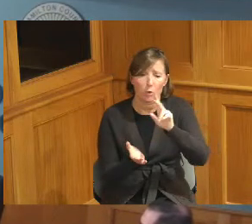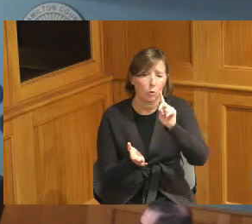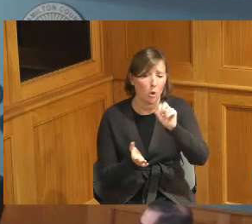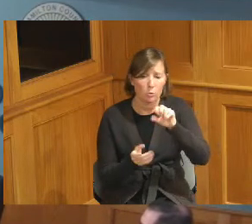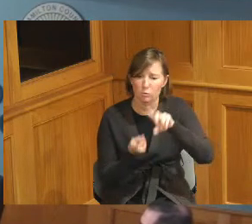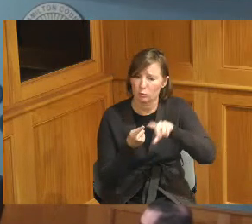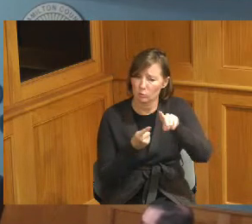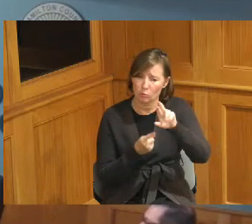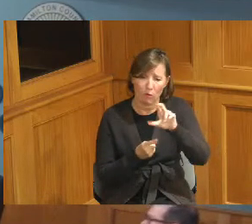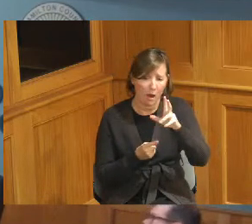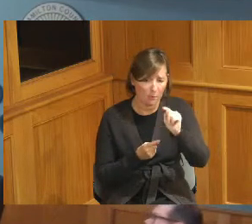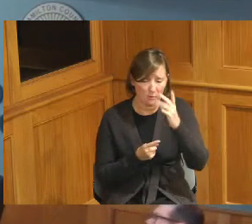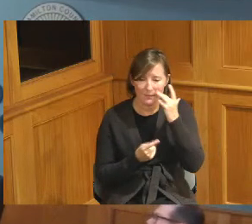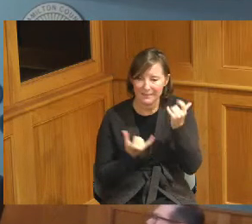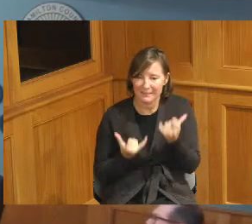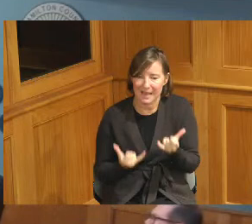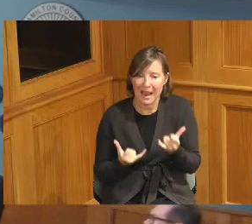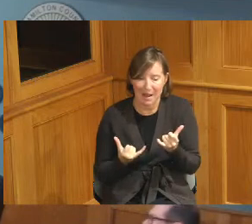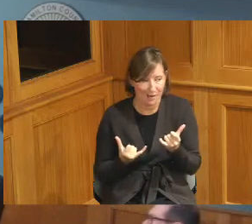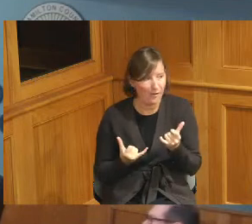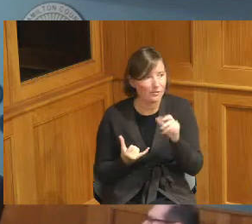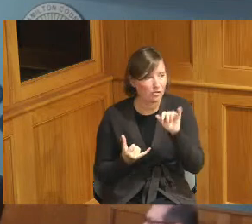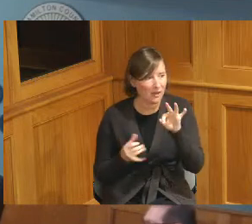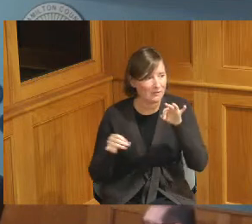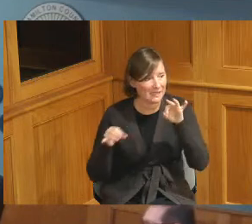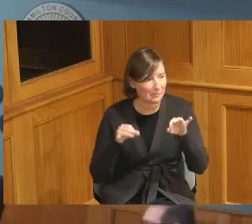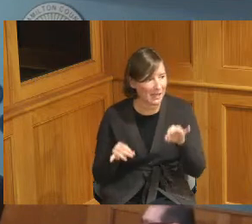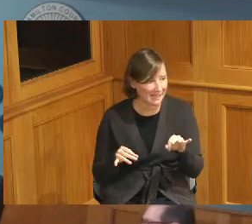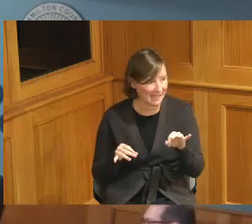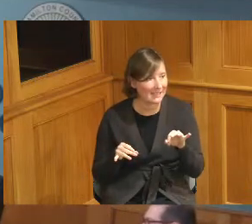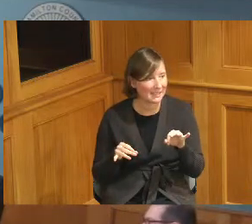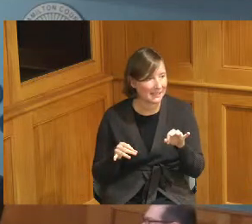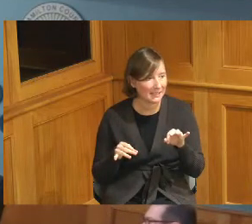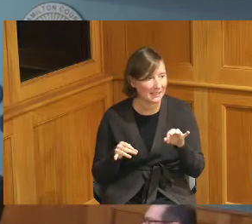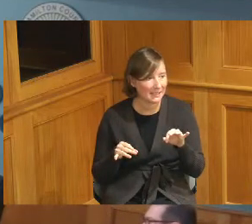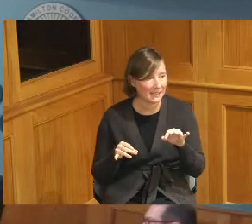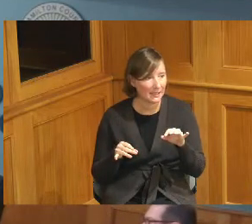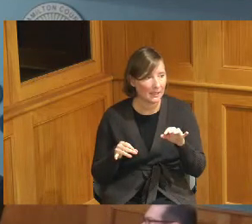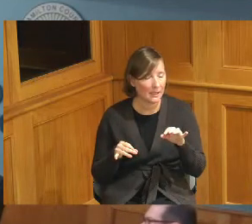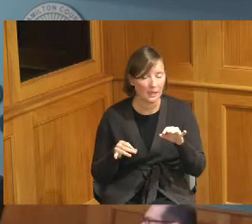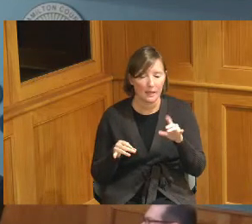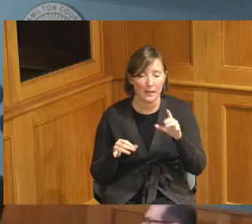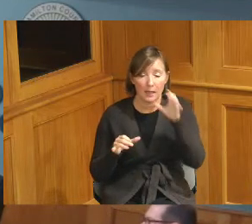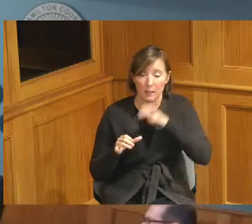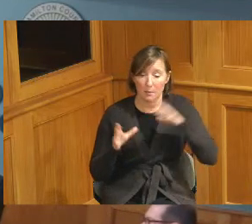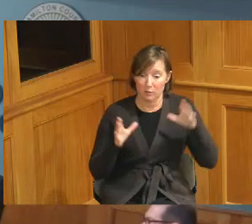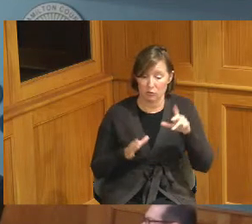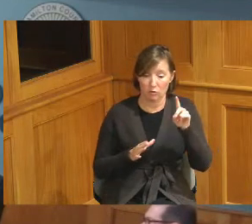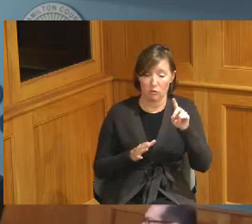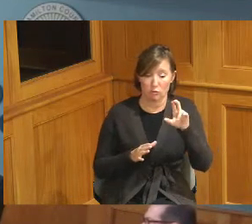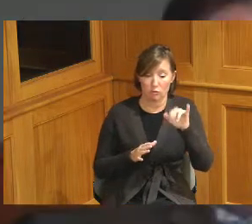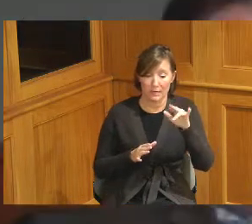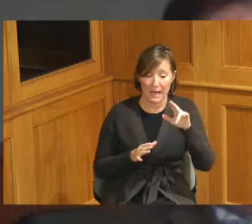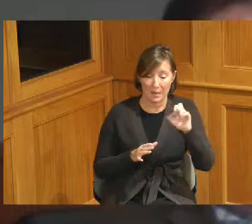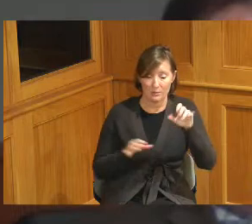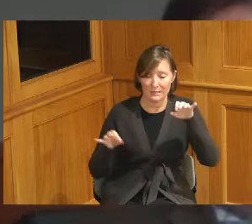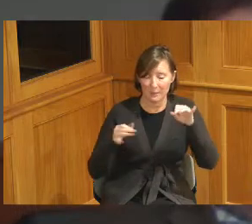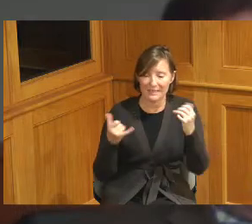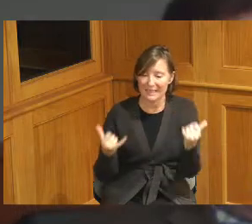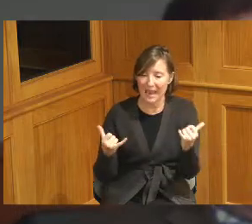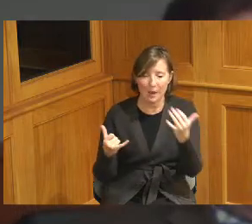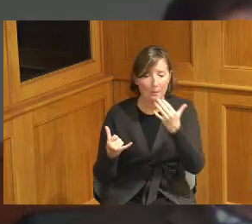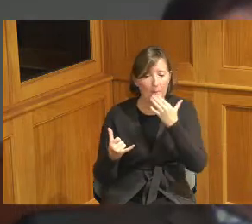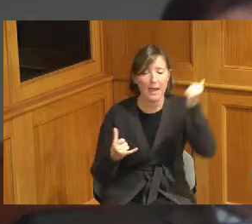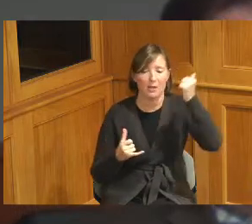because now that we will get we are, as Commissioner Driehaus, I think it was, said, we are in a much better place from